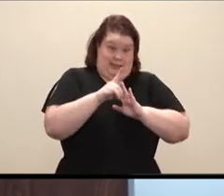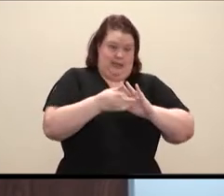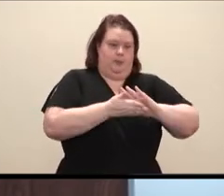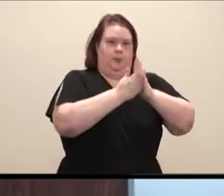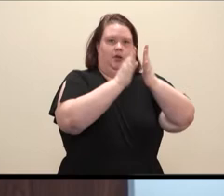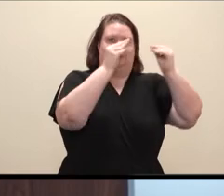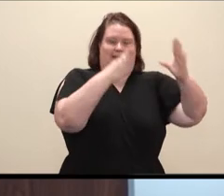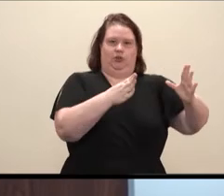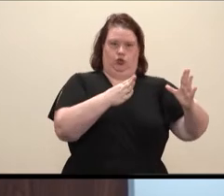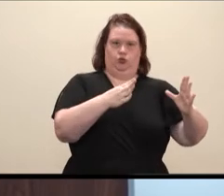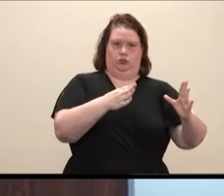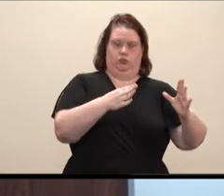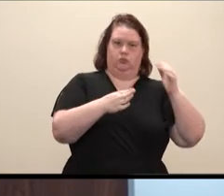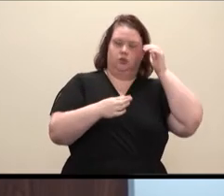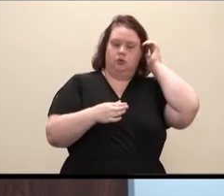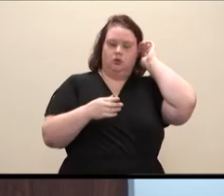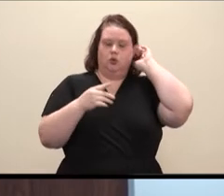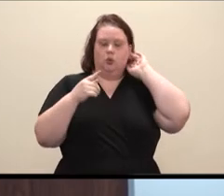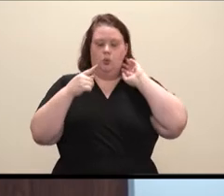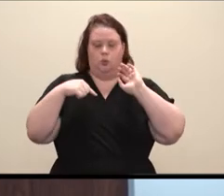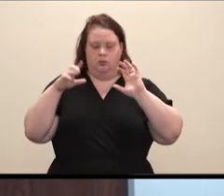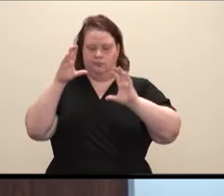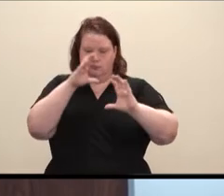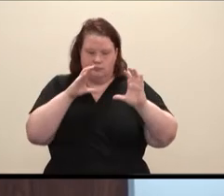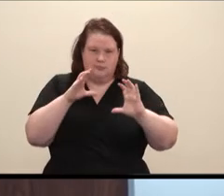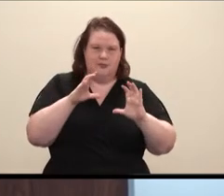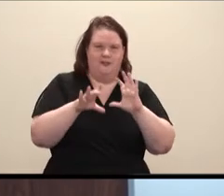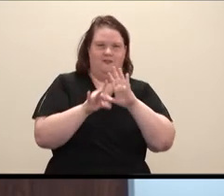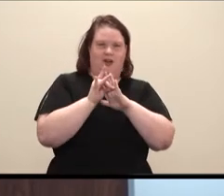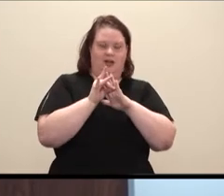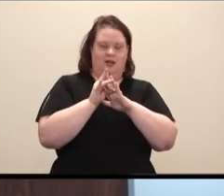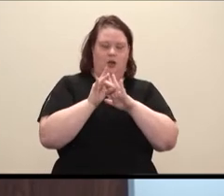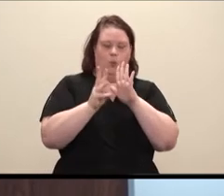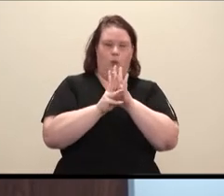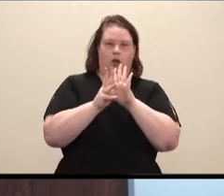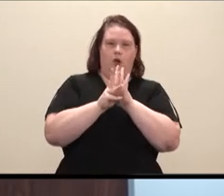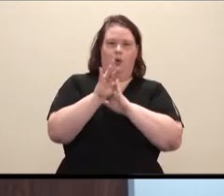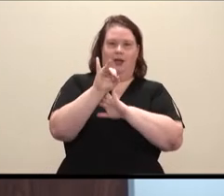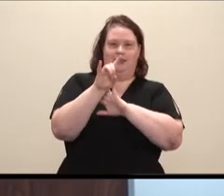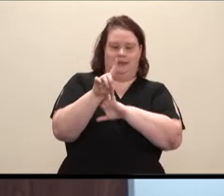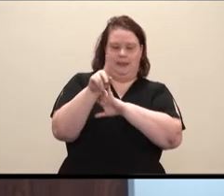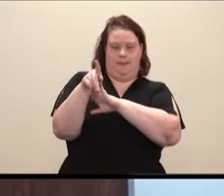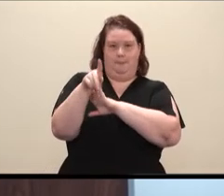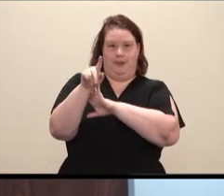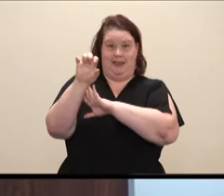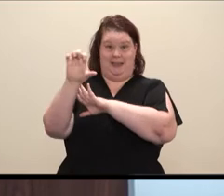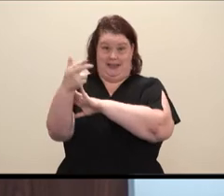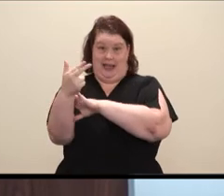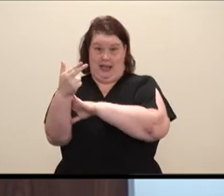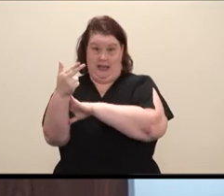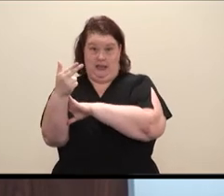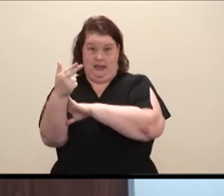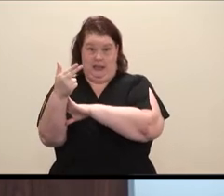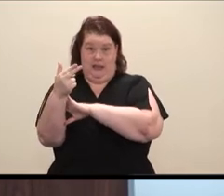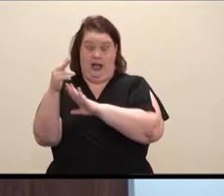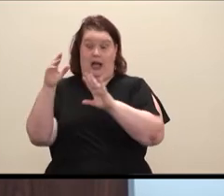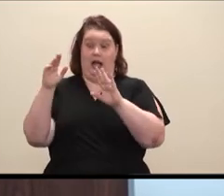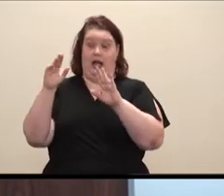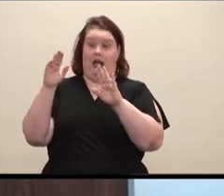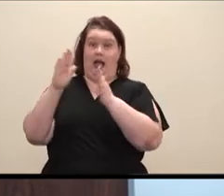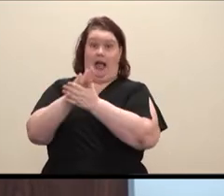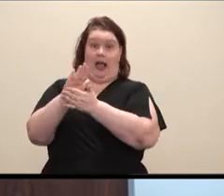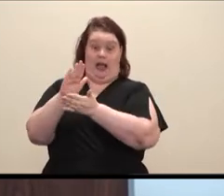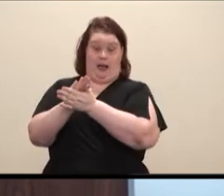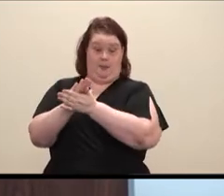into finding a Waco ISD P-Tech Academy that we could grow our own students to become teachers.